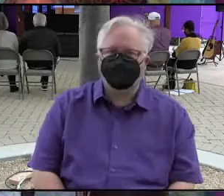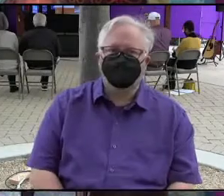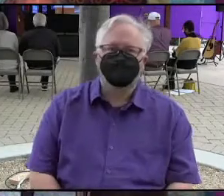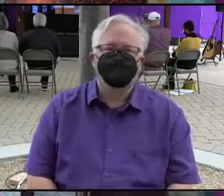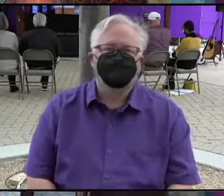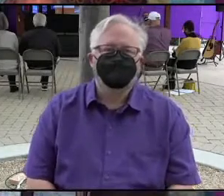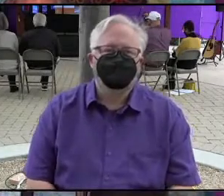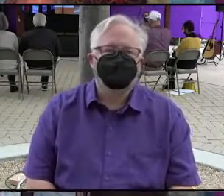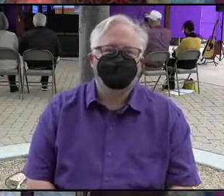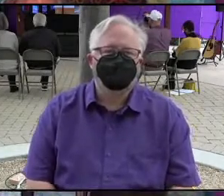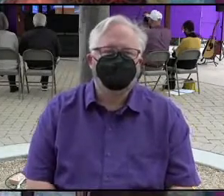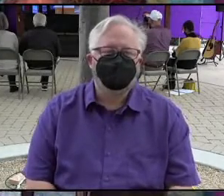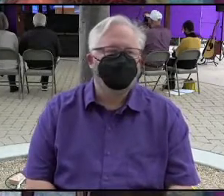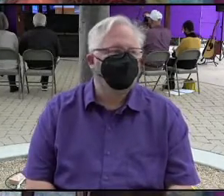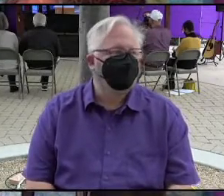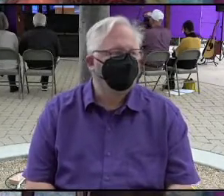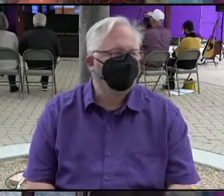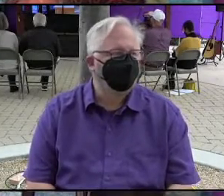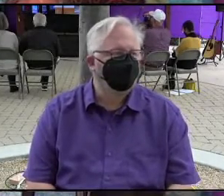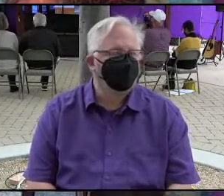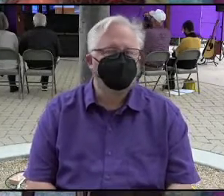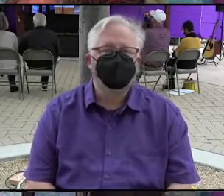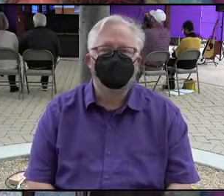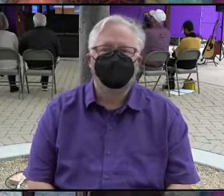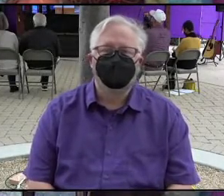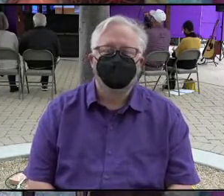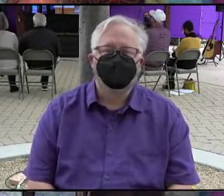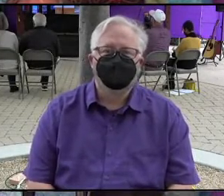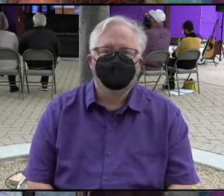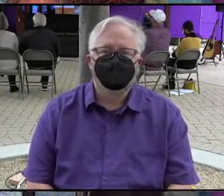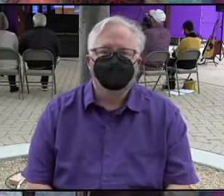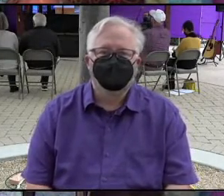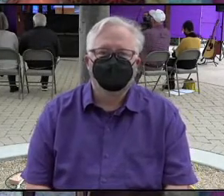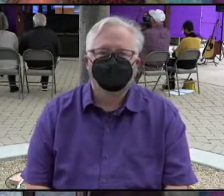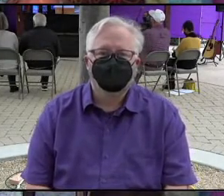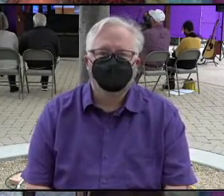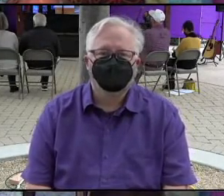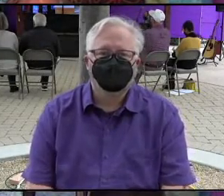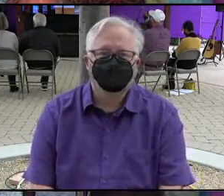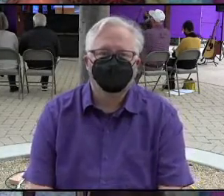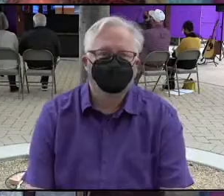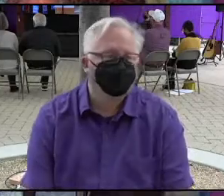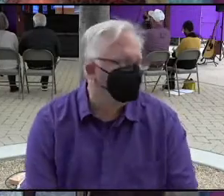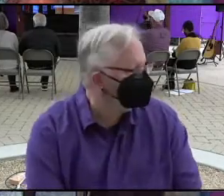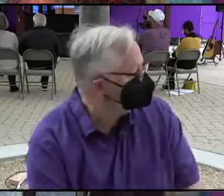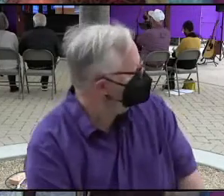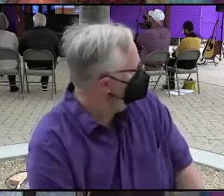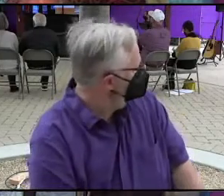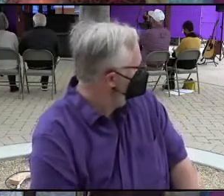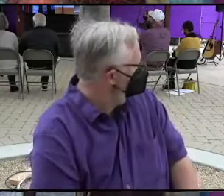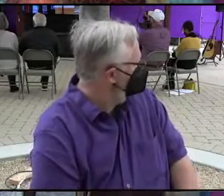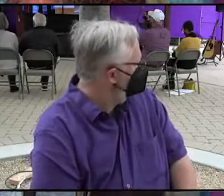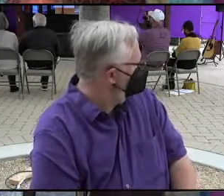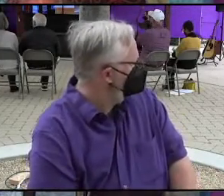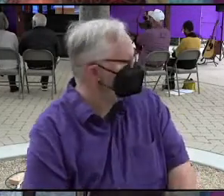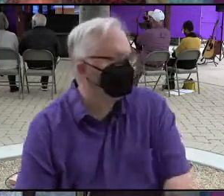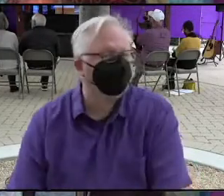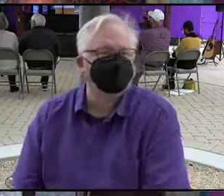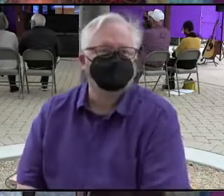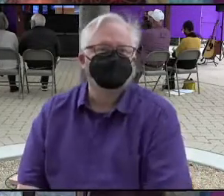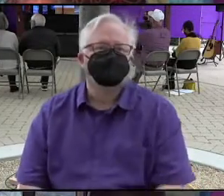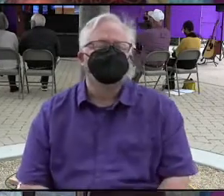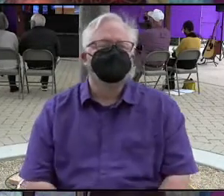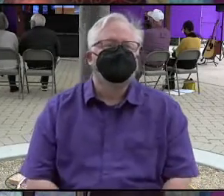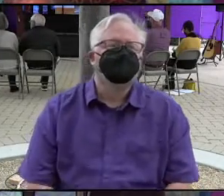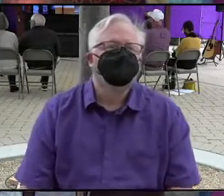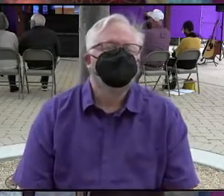aprender cómo podemos ser útiles. Durante este mes esperamos asociarnos con Environmental Health Coalition a través